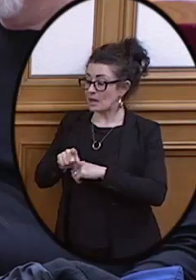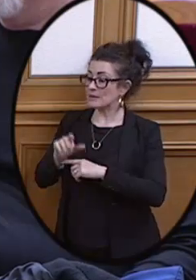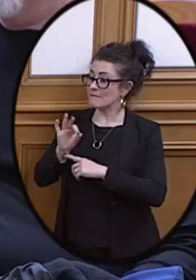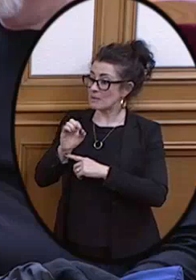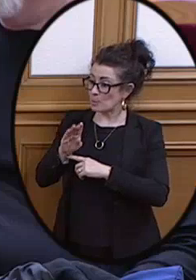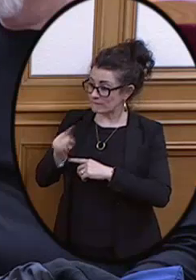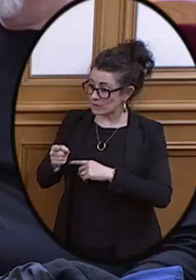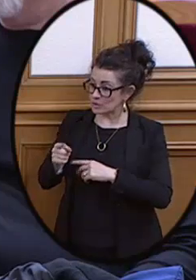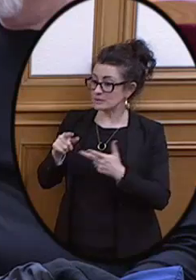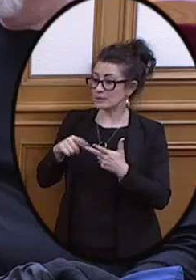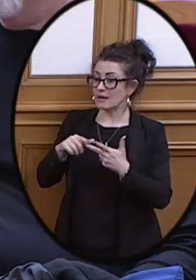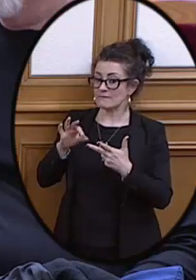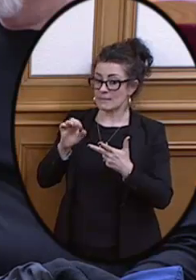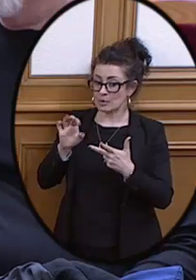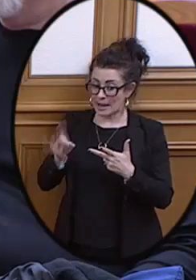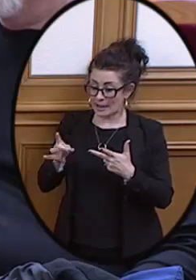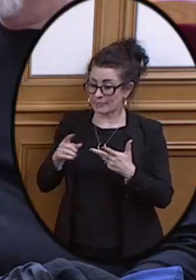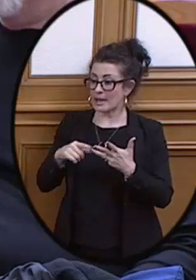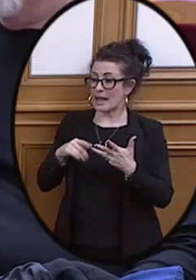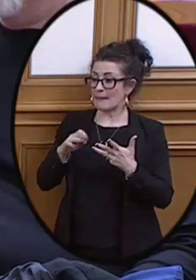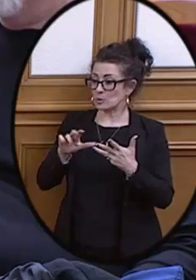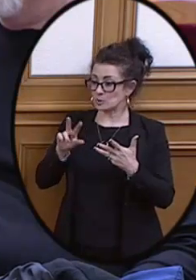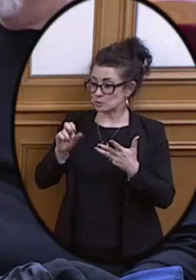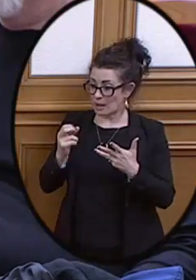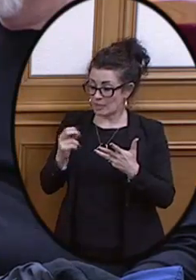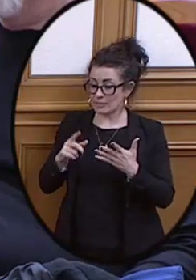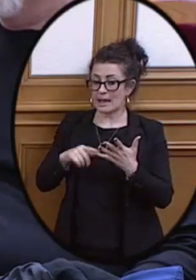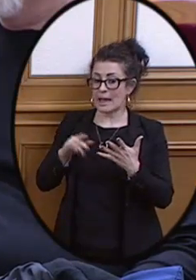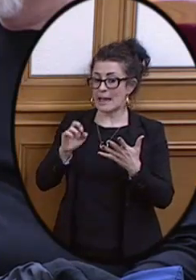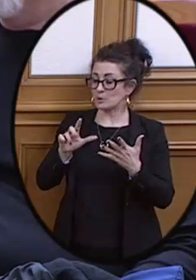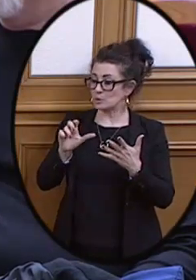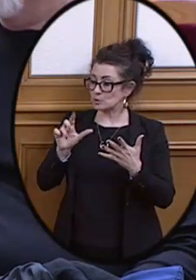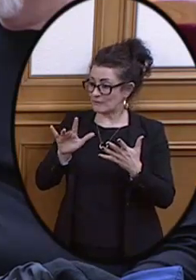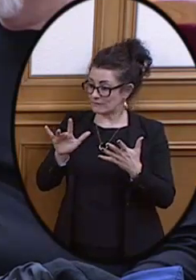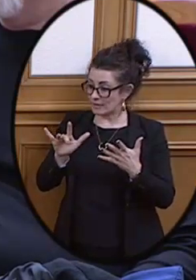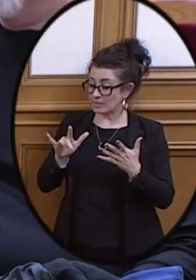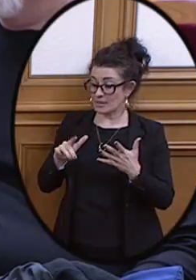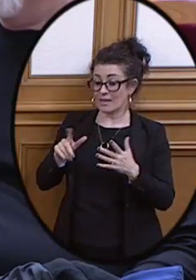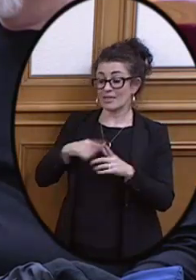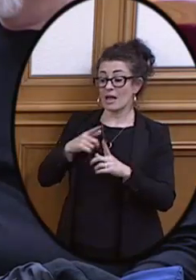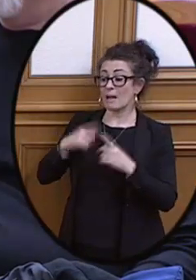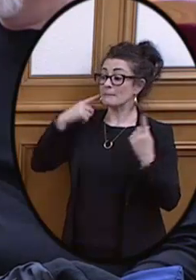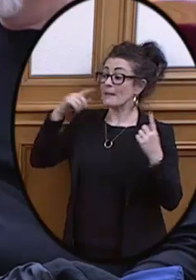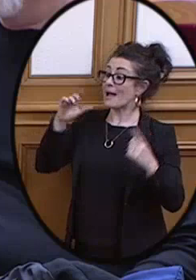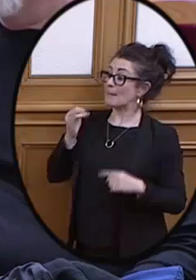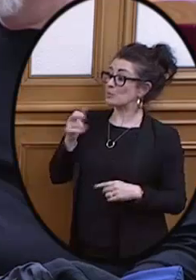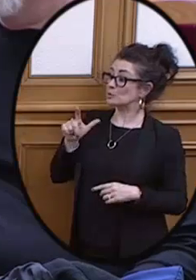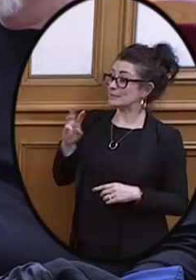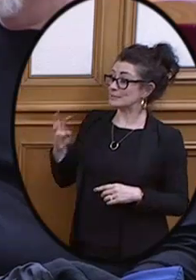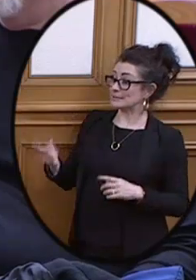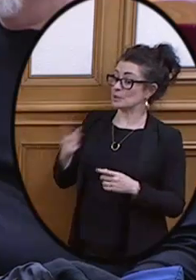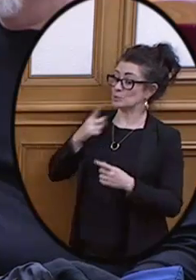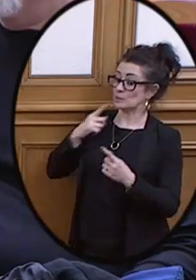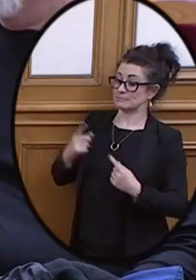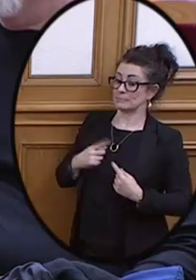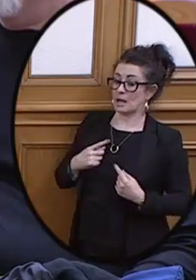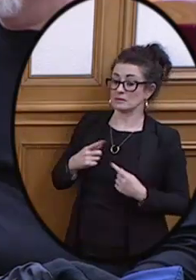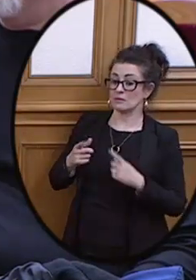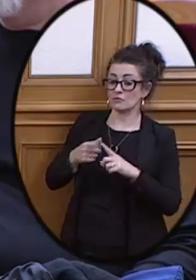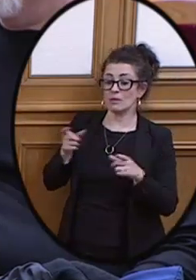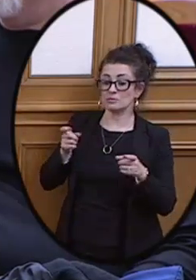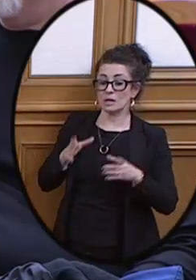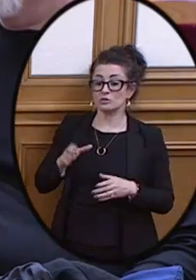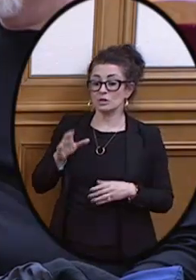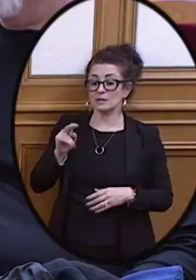February 8th, April 12th, April 25th. Finally, on April 26th, I got a response from Director